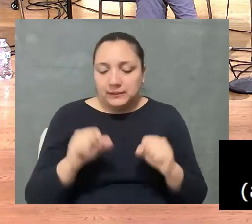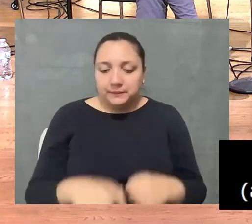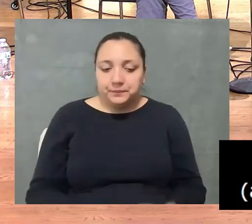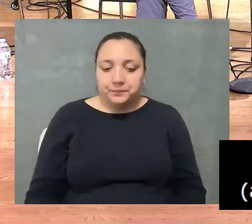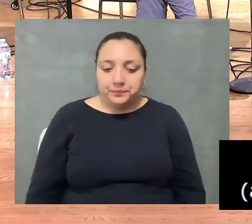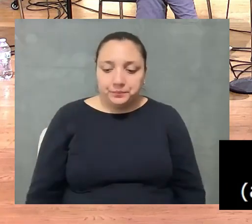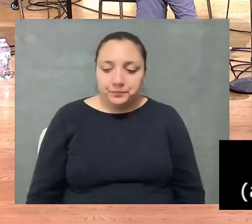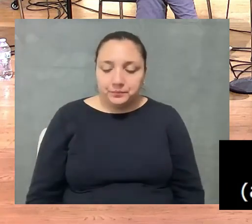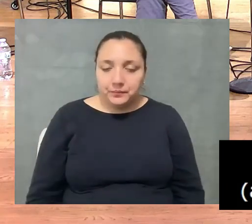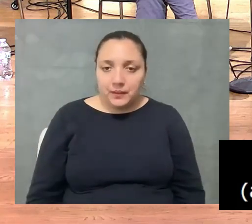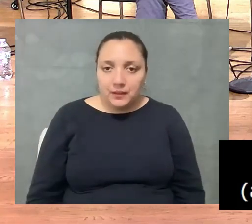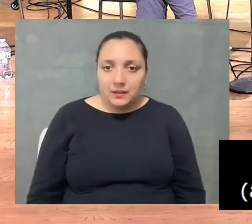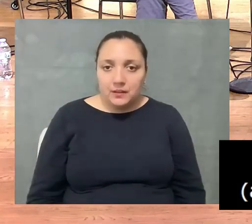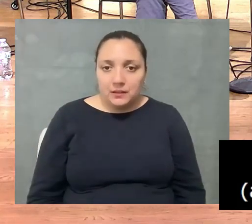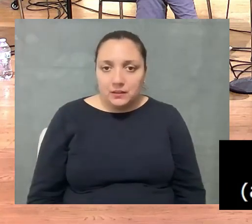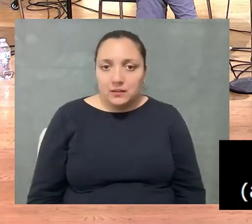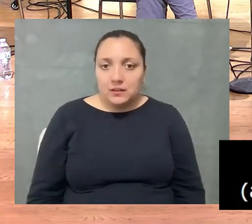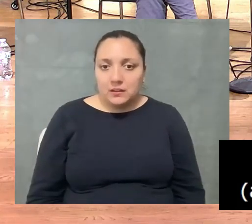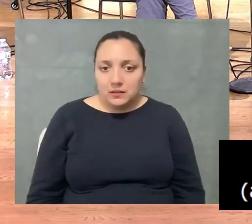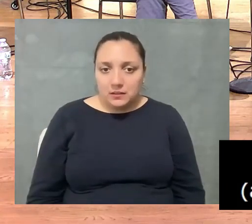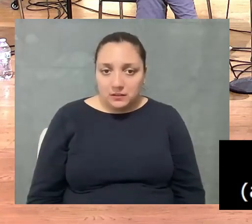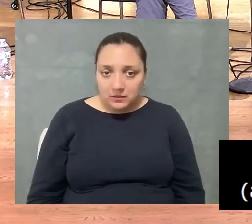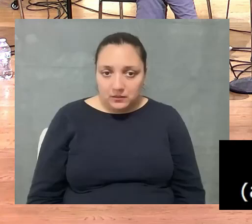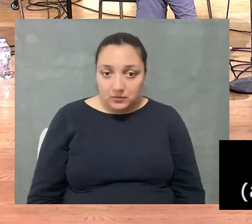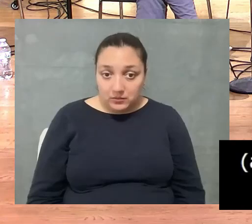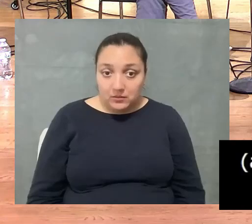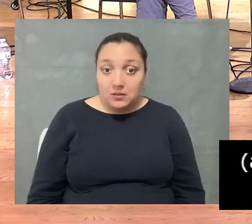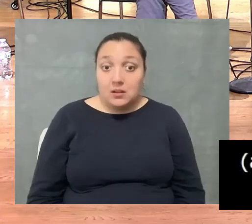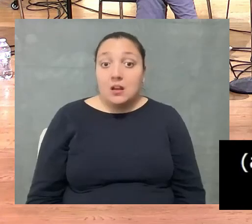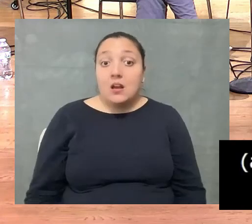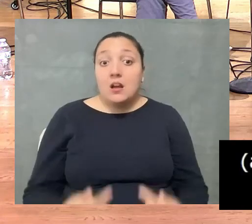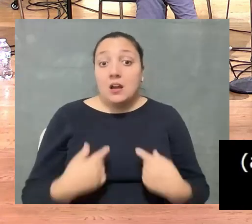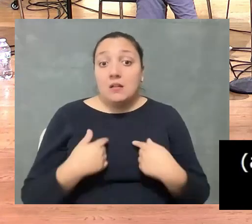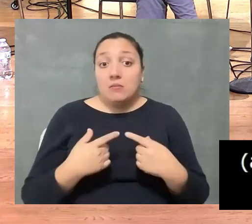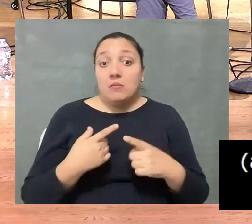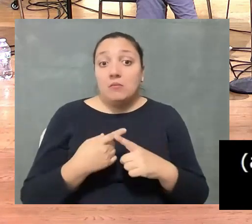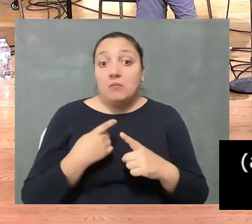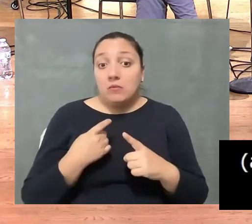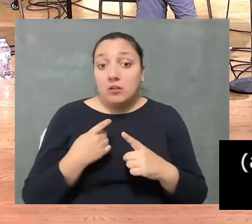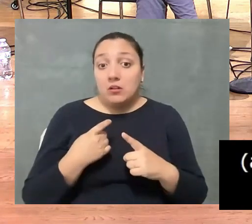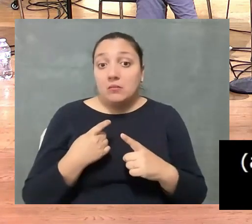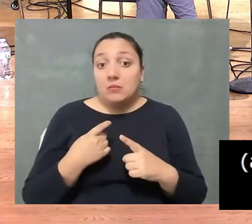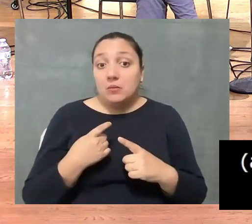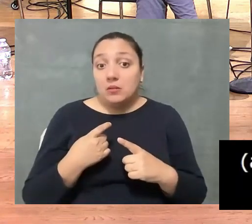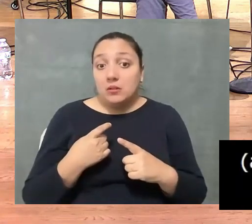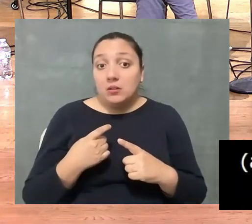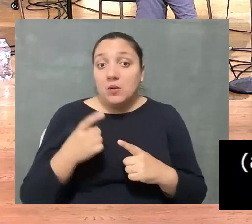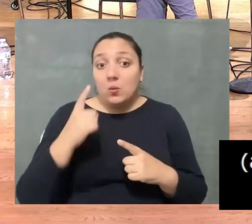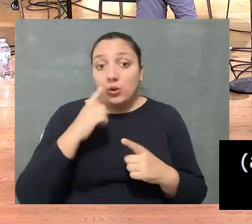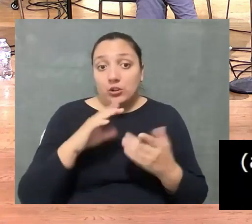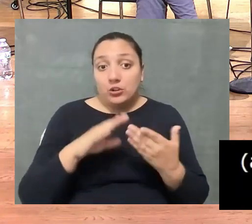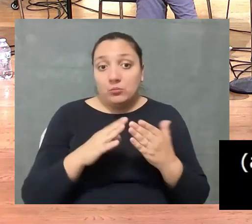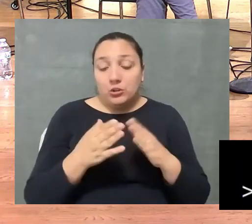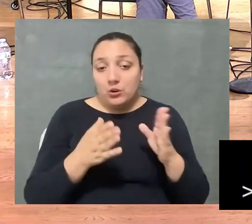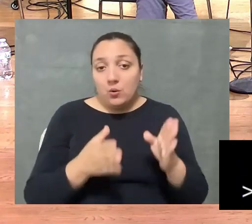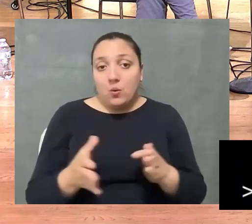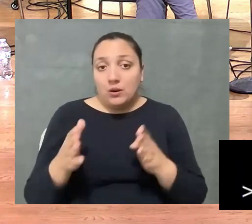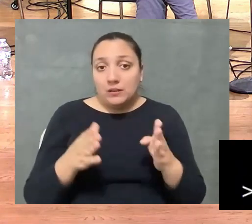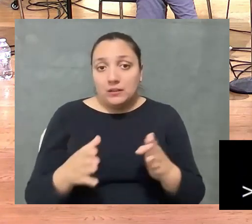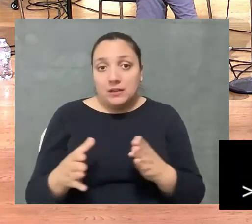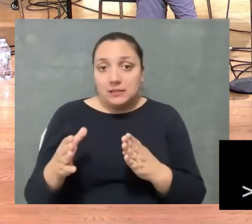I'm from Make the Road New York. We are an immigrant and community organizing organization